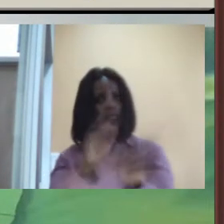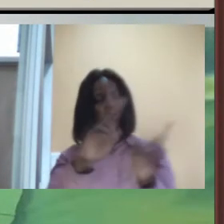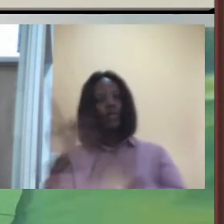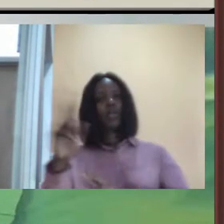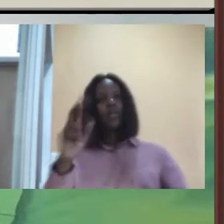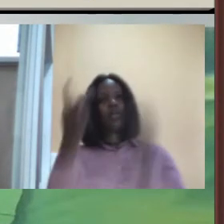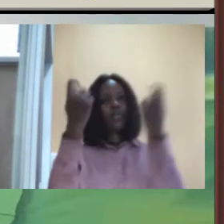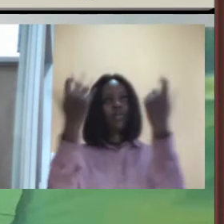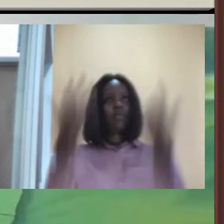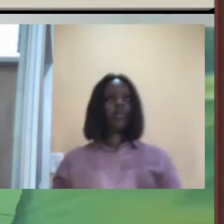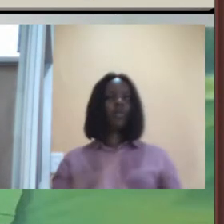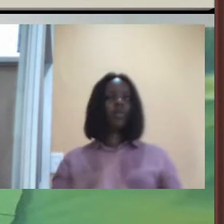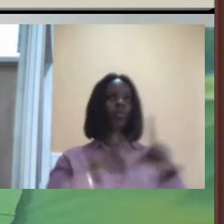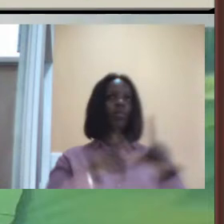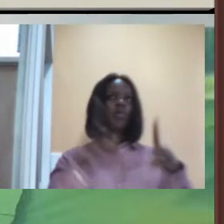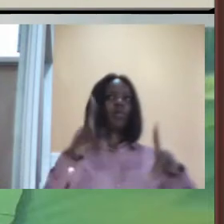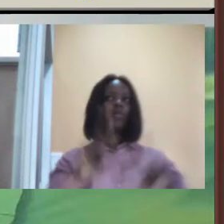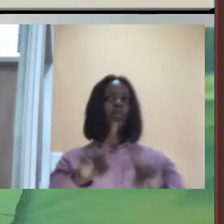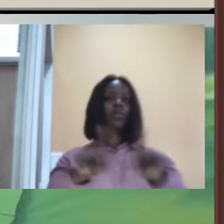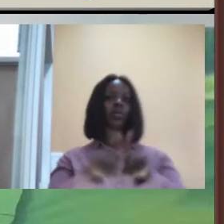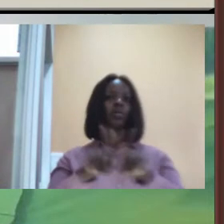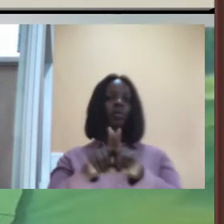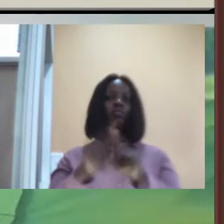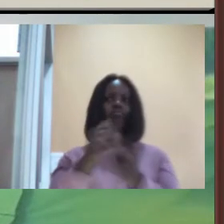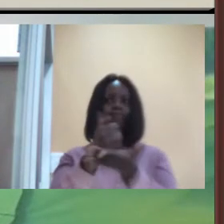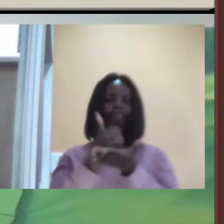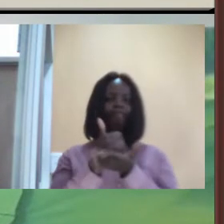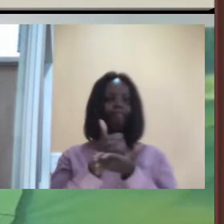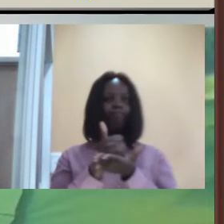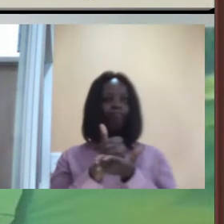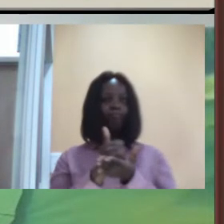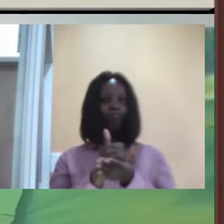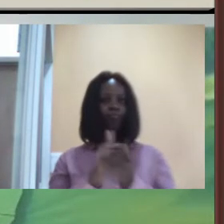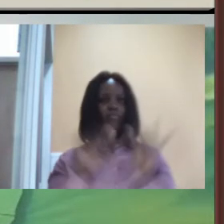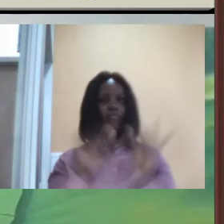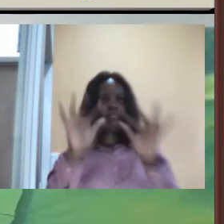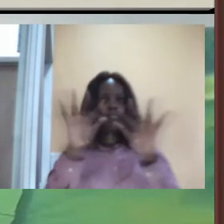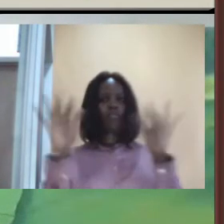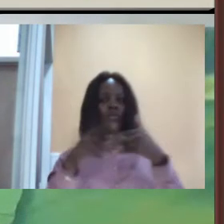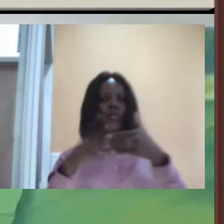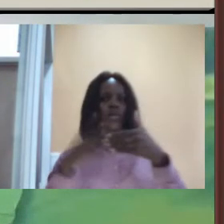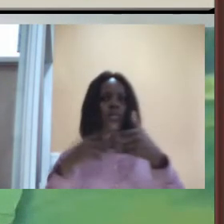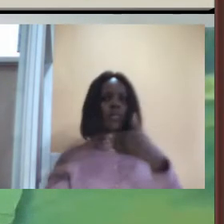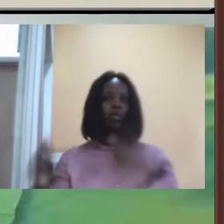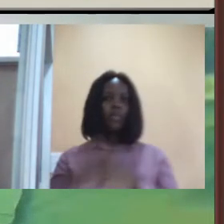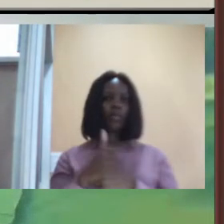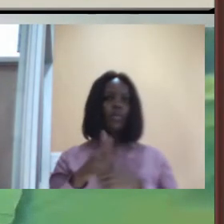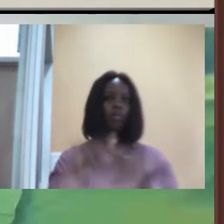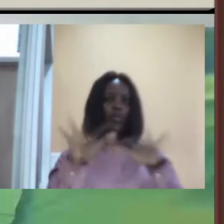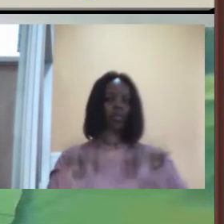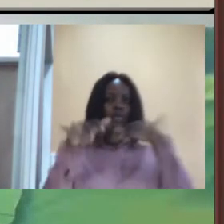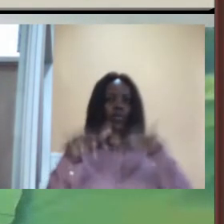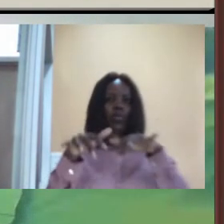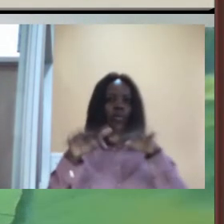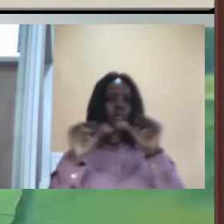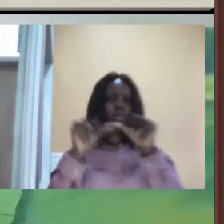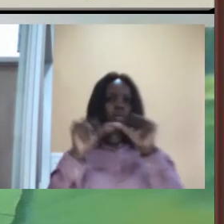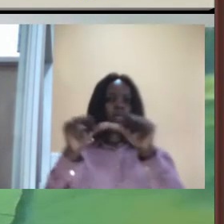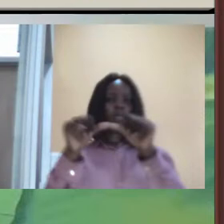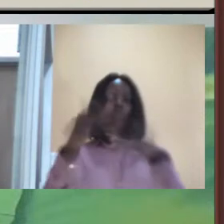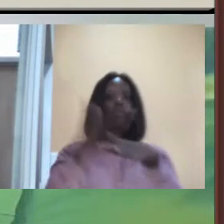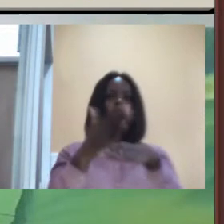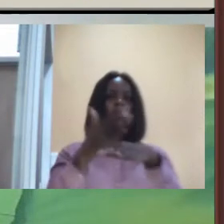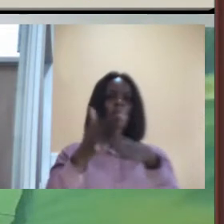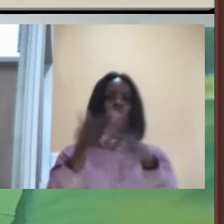esiyibekile esihlalo ne support esitholayo kuma members onke ase legislature sithi asiqhubeke